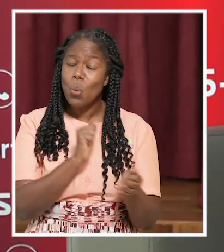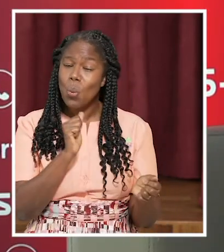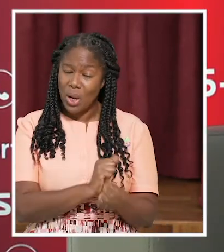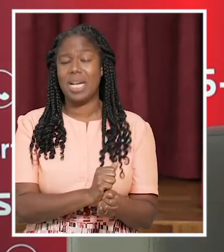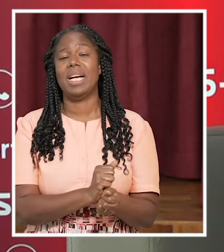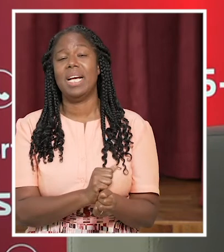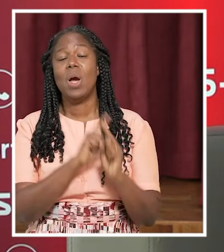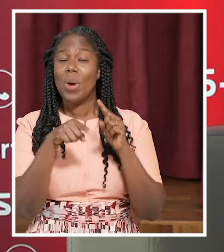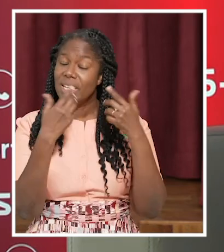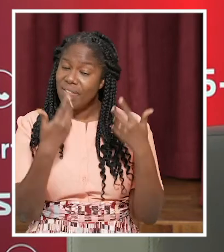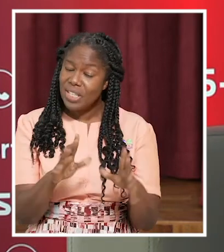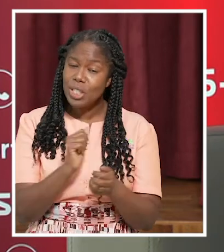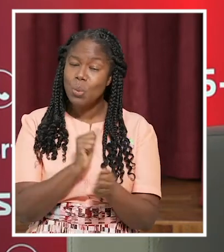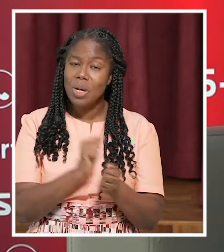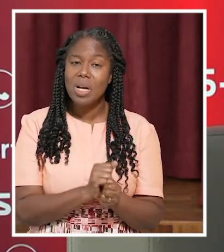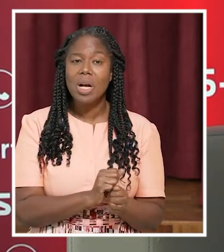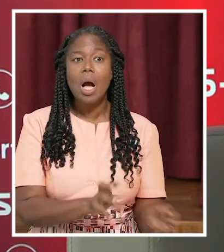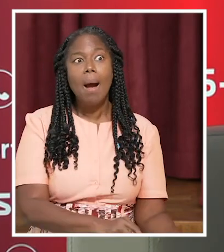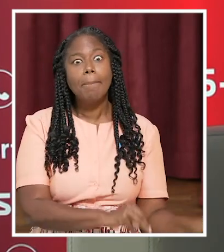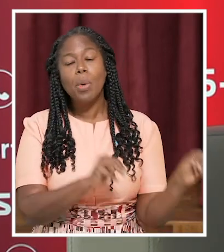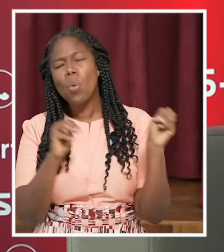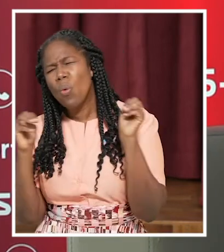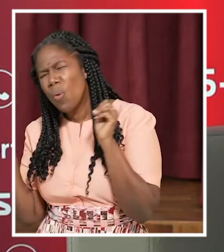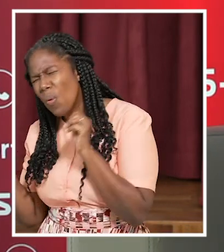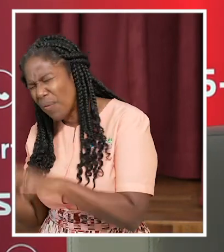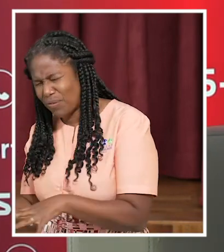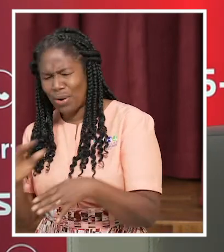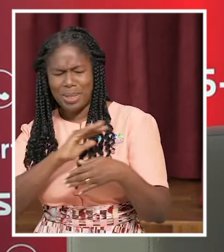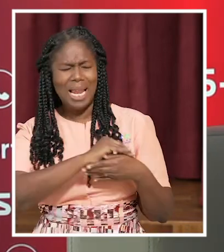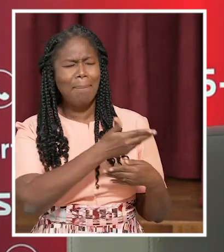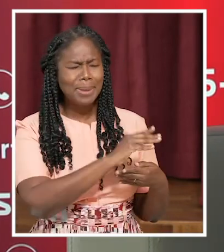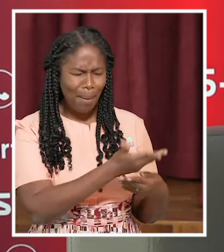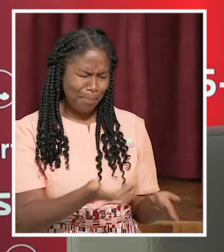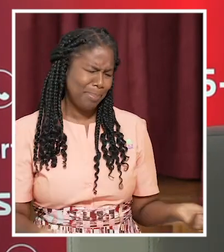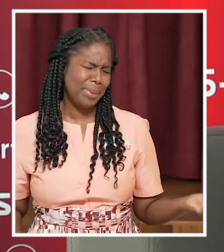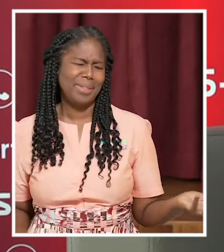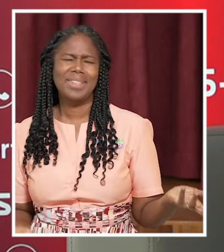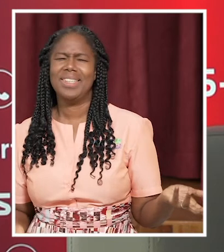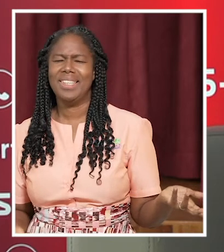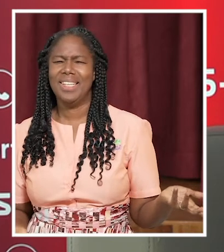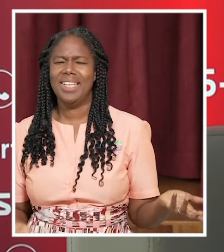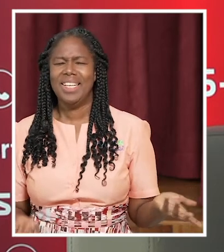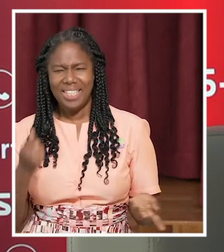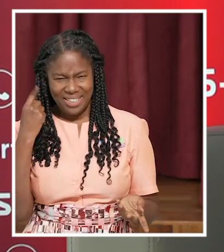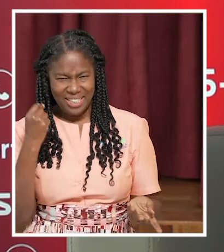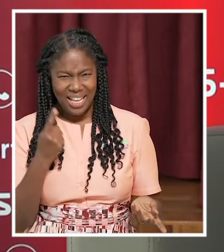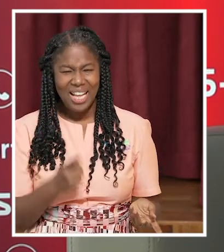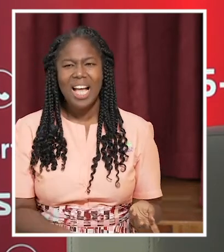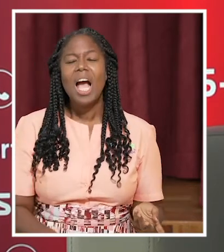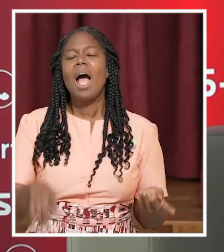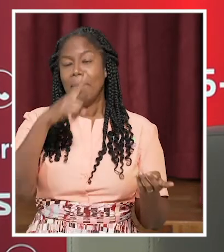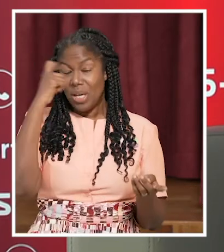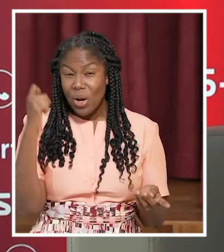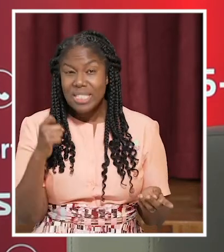work is on the laptop. You don't want to go back on it now when you're searching for COVID-related news, or because it still keeps you in a